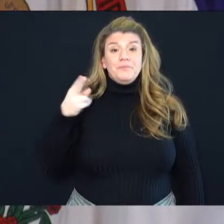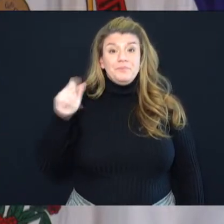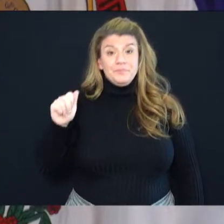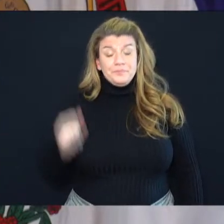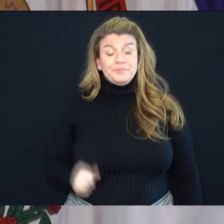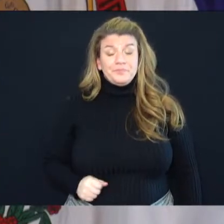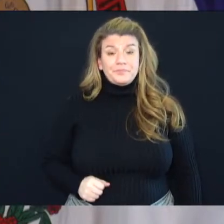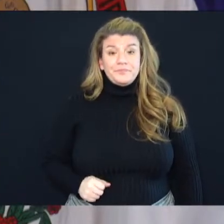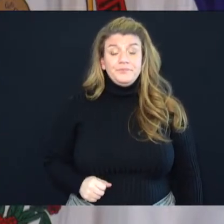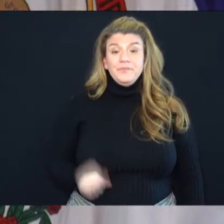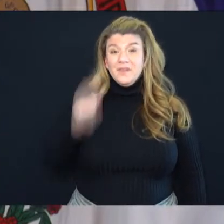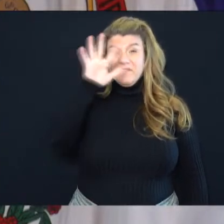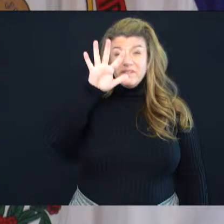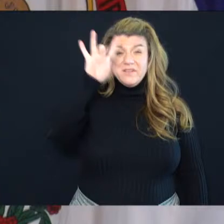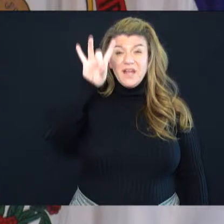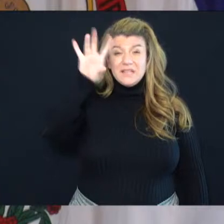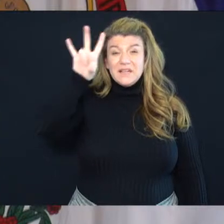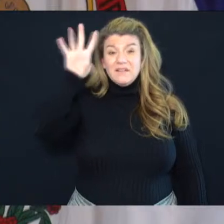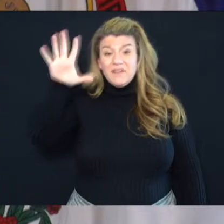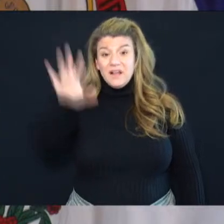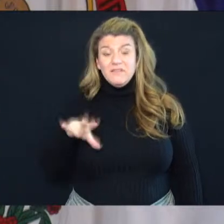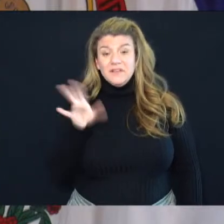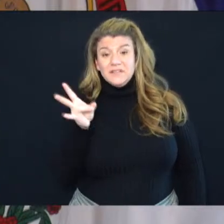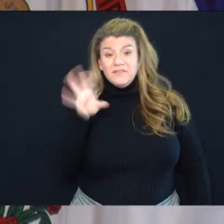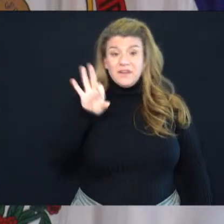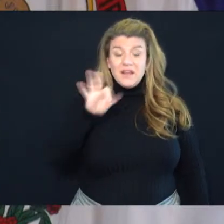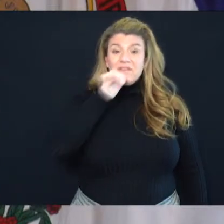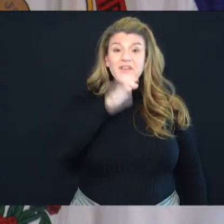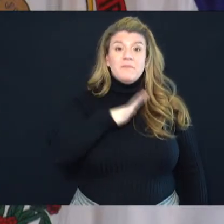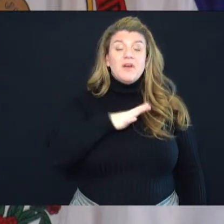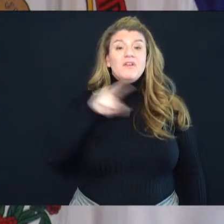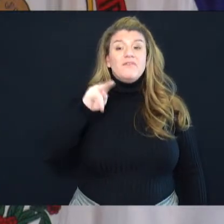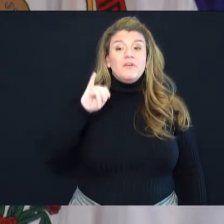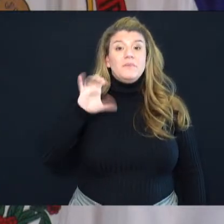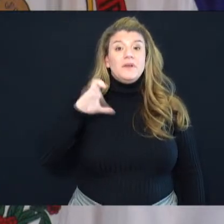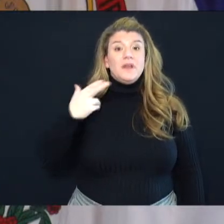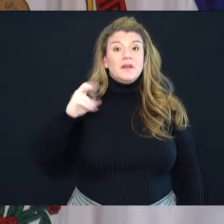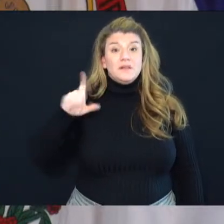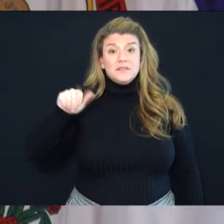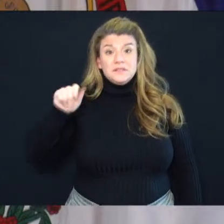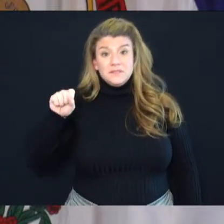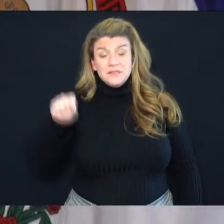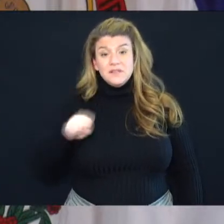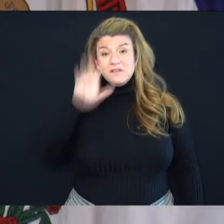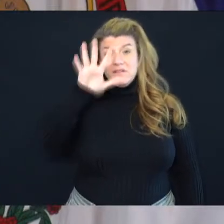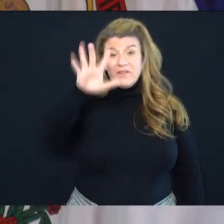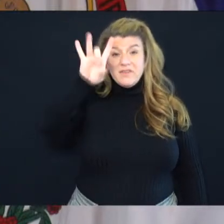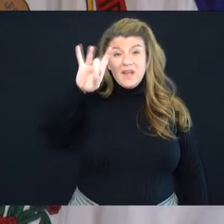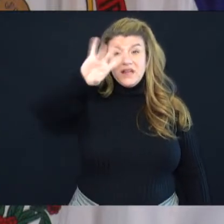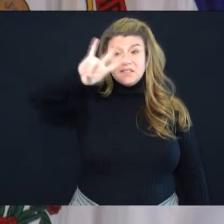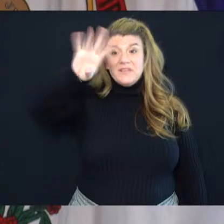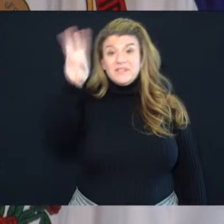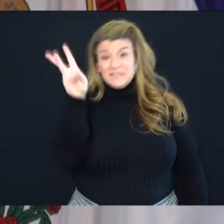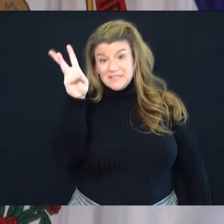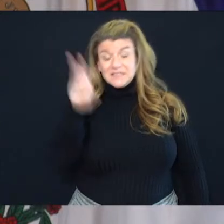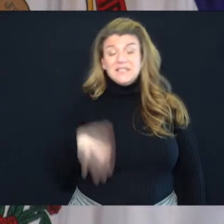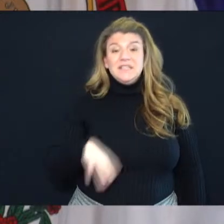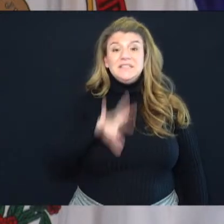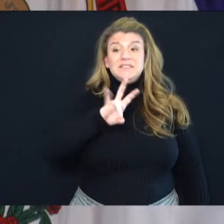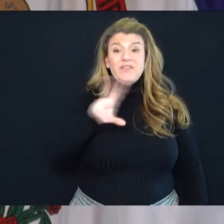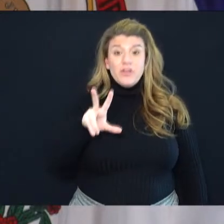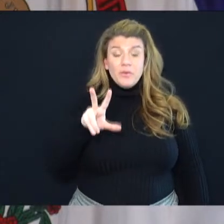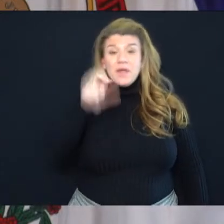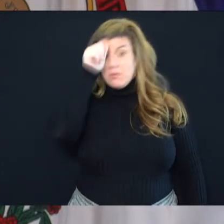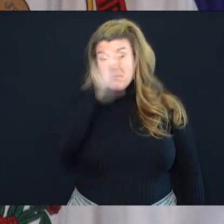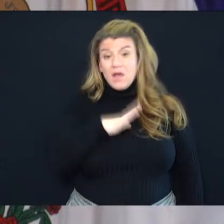The 5,875th death, a 79-year-old female from Nicholas County. The 5,876th death, a